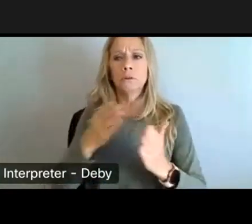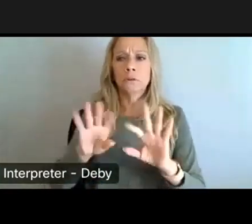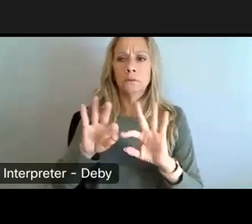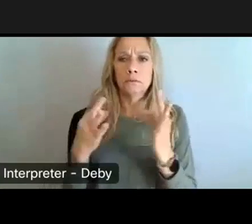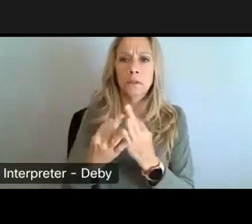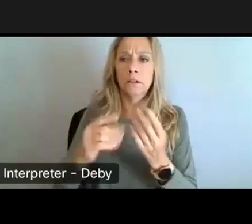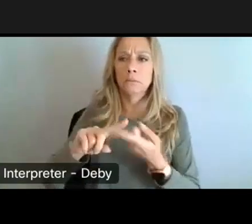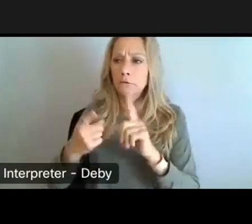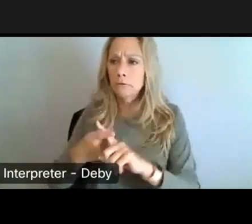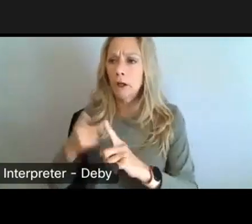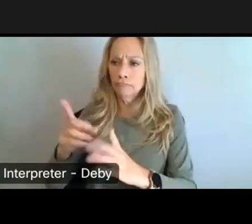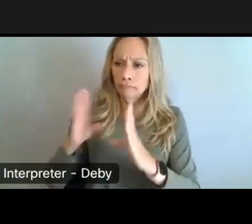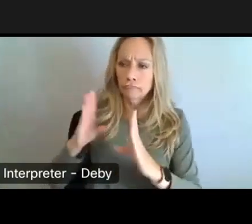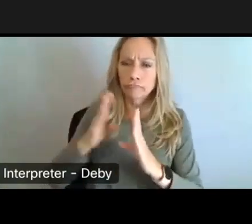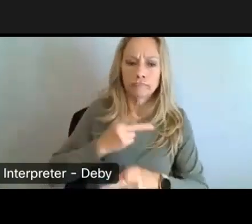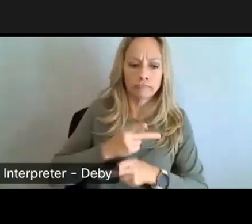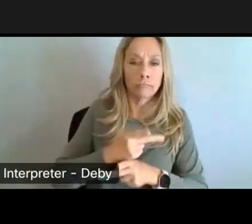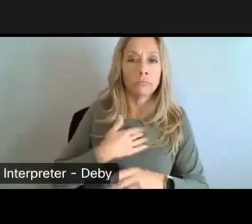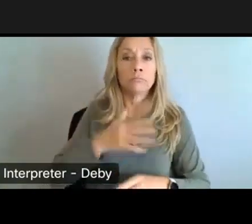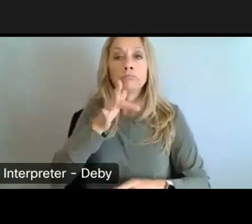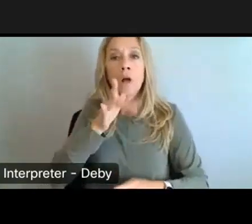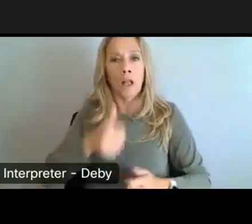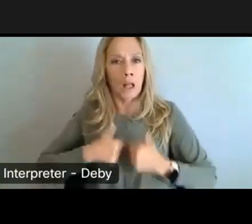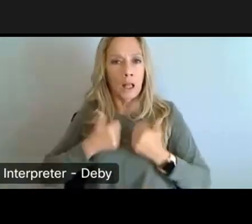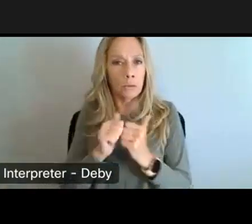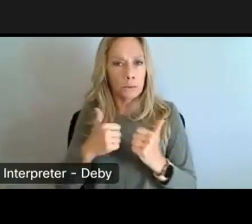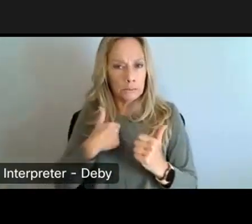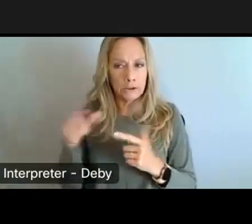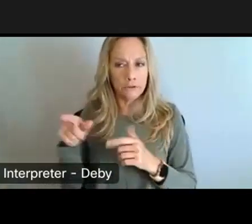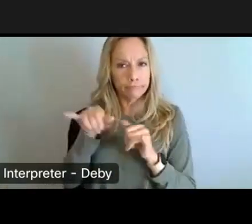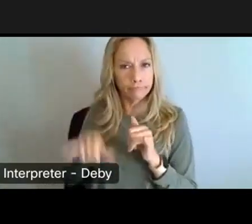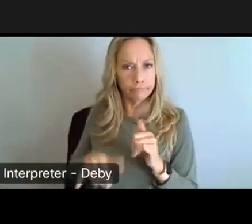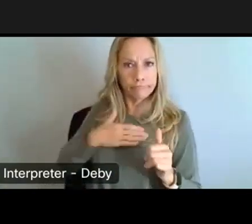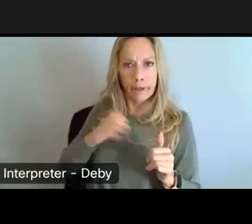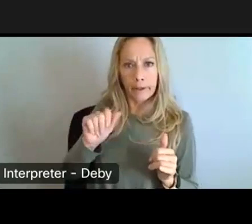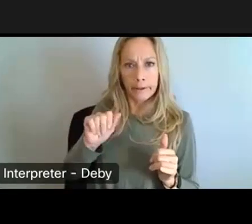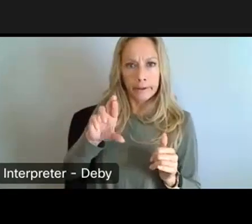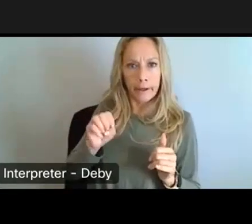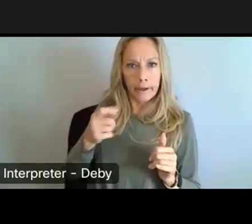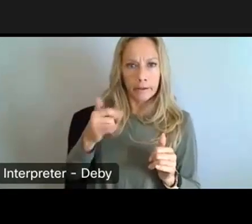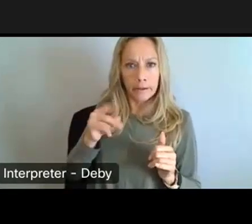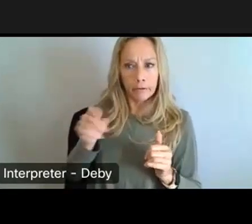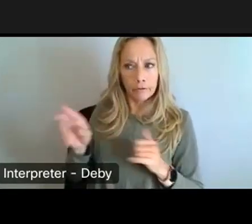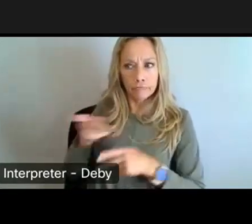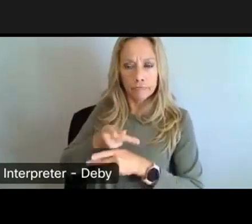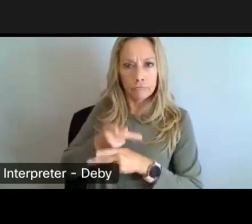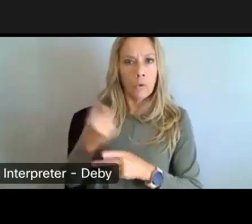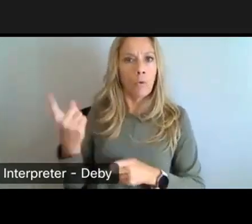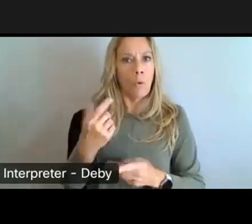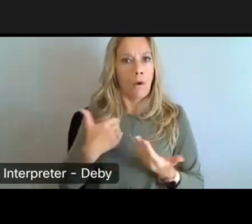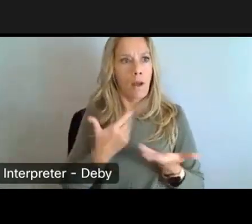care of me. My mother came to live with me to help me as my caregiver. So I was always surrounded by support